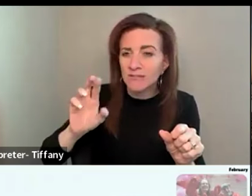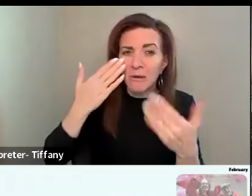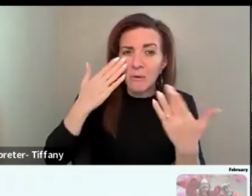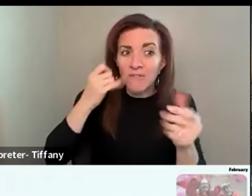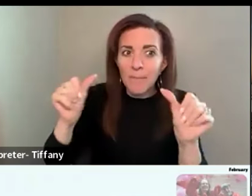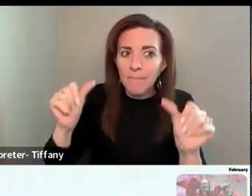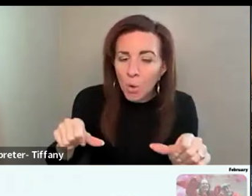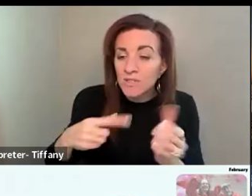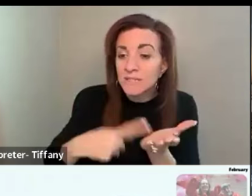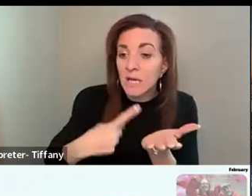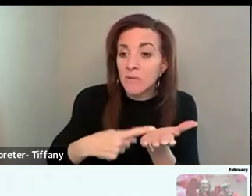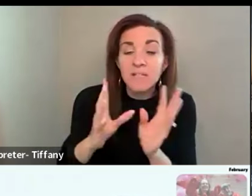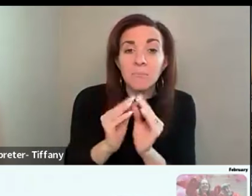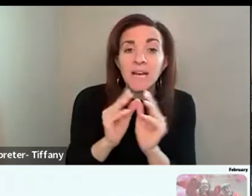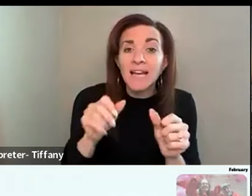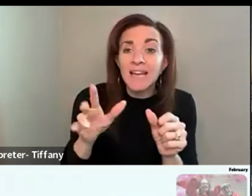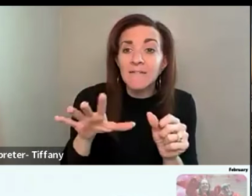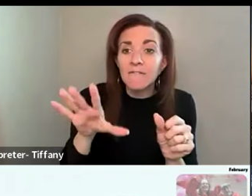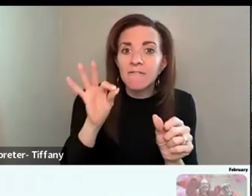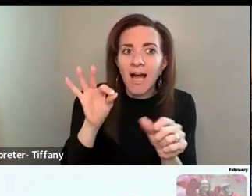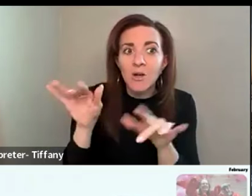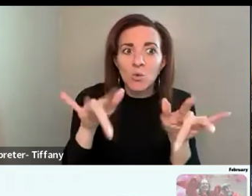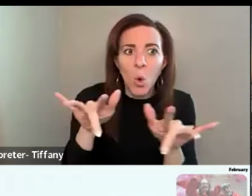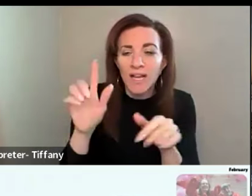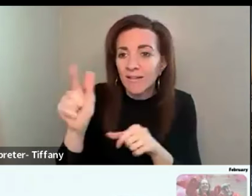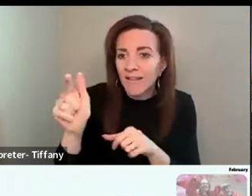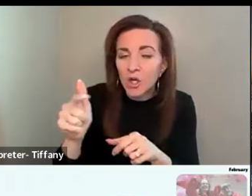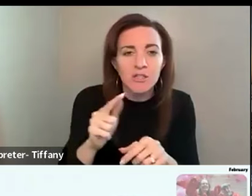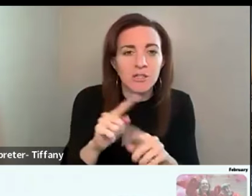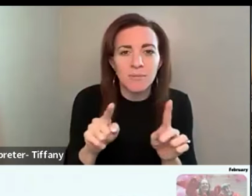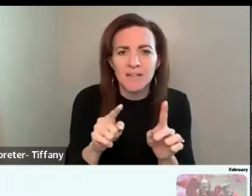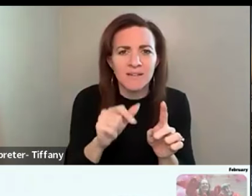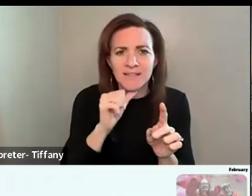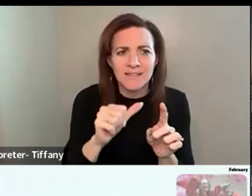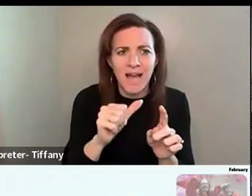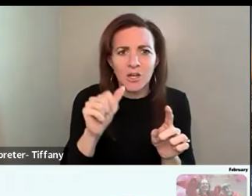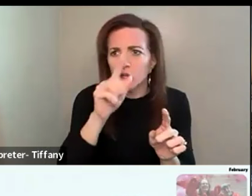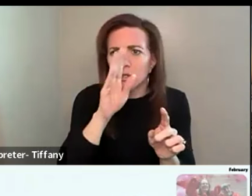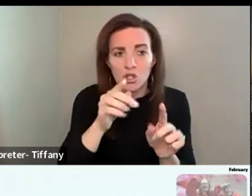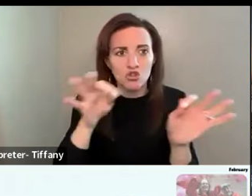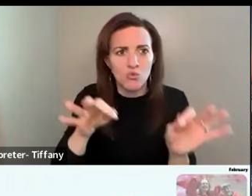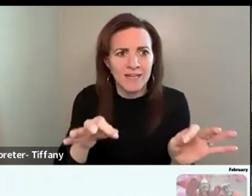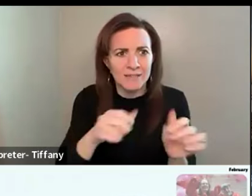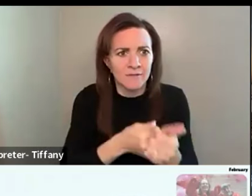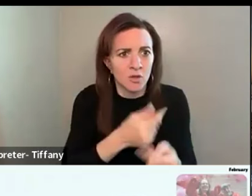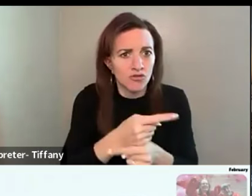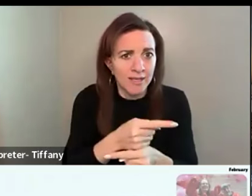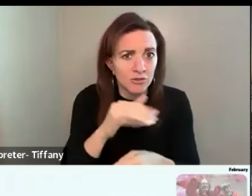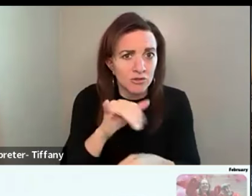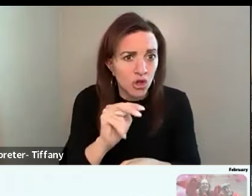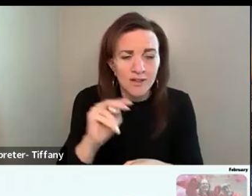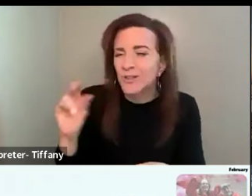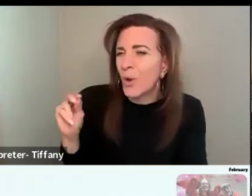with these meetings, we're able to find recordings of it. There's not been a directive, right, John? There has not. I will say Damien was